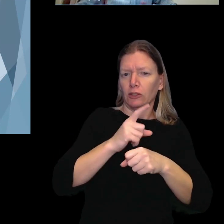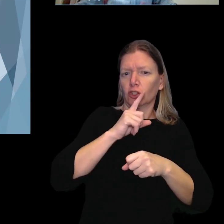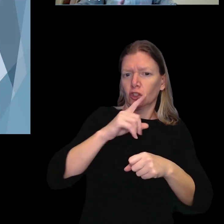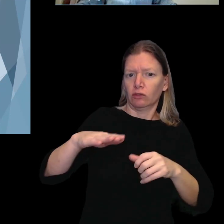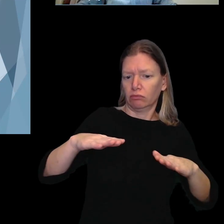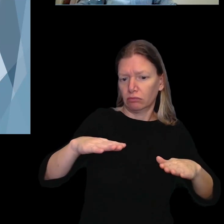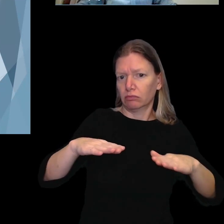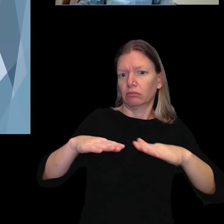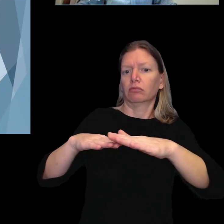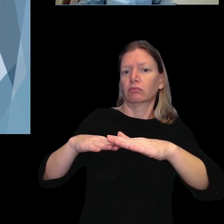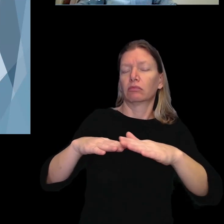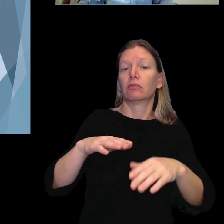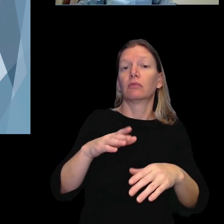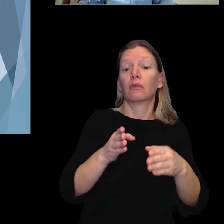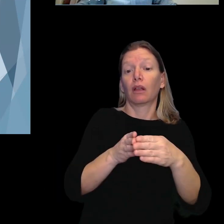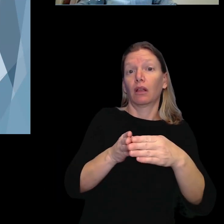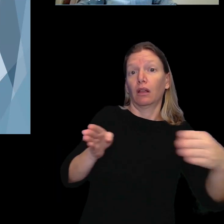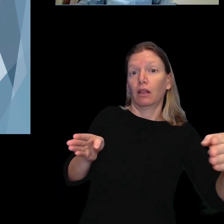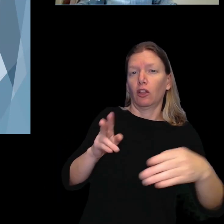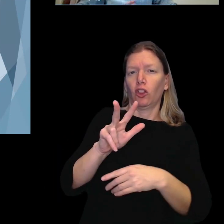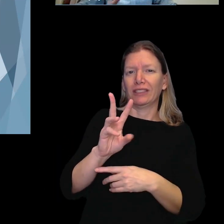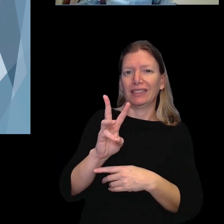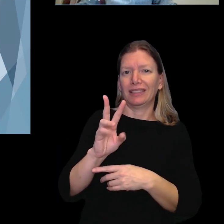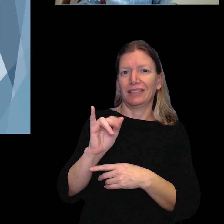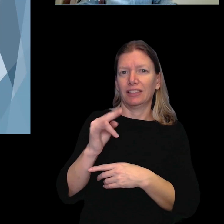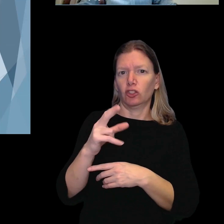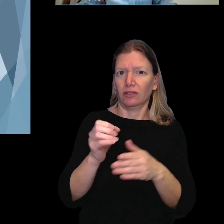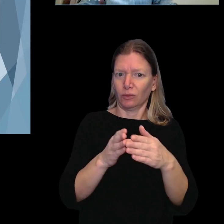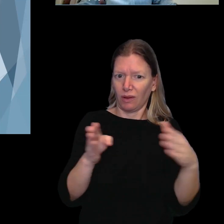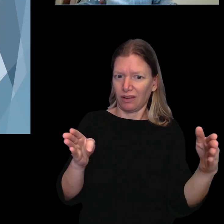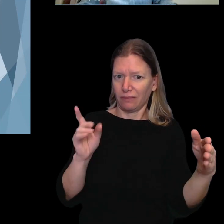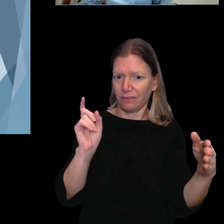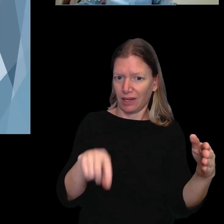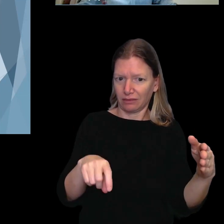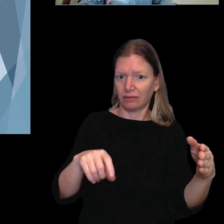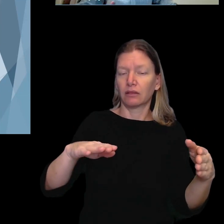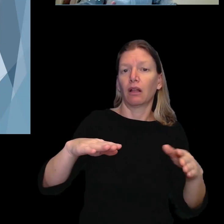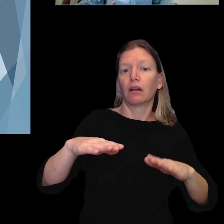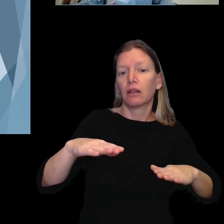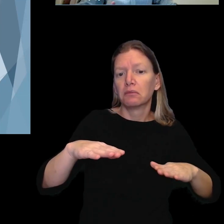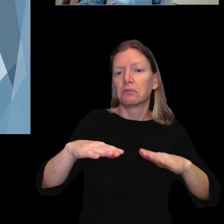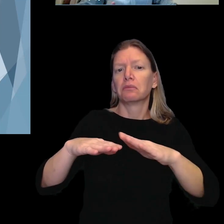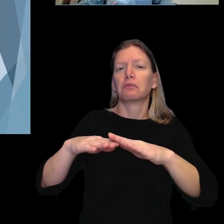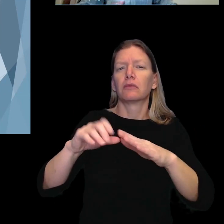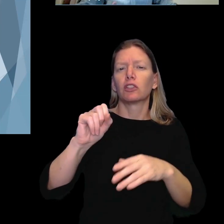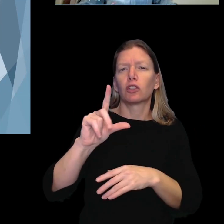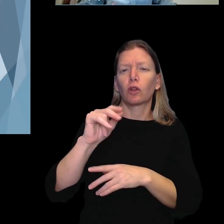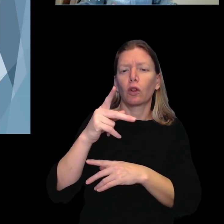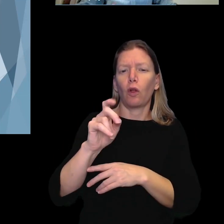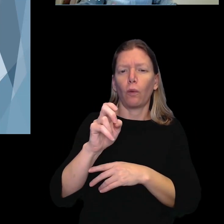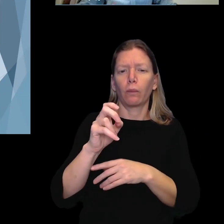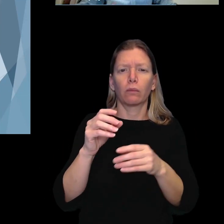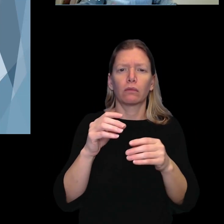And there you want to be making sure that the curb ramp is at least 36 inches wide and has a